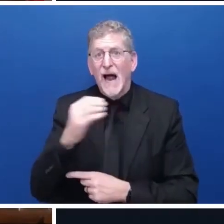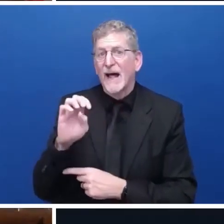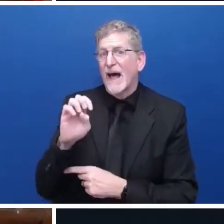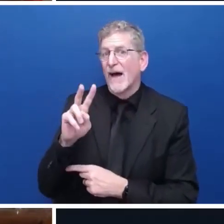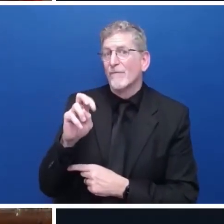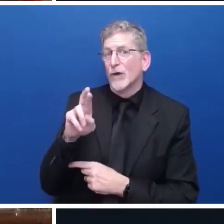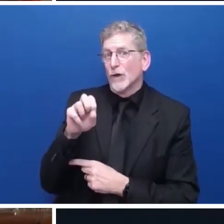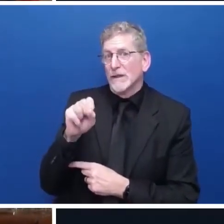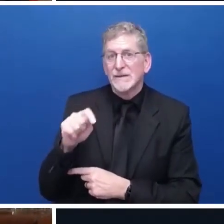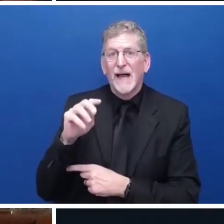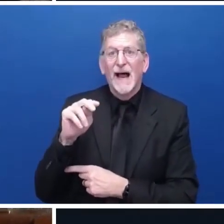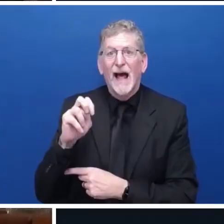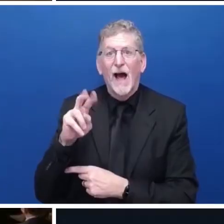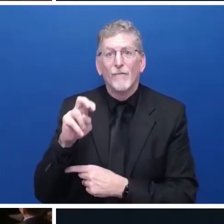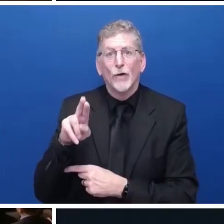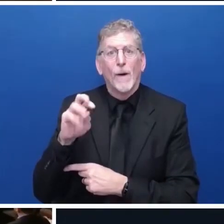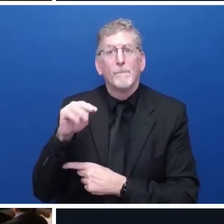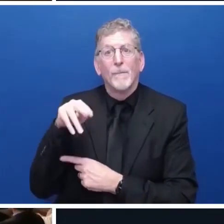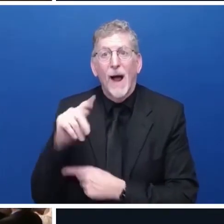very much.